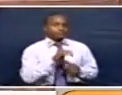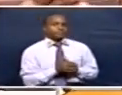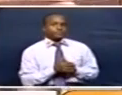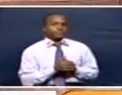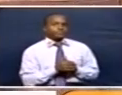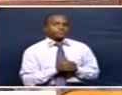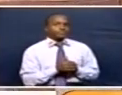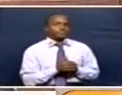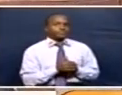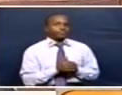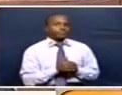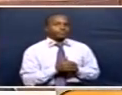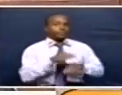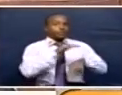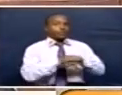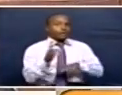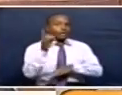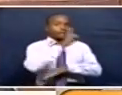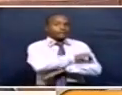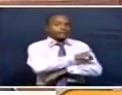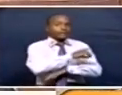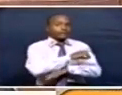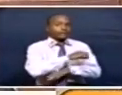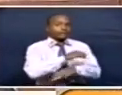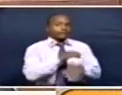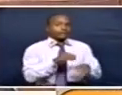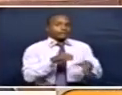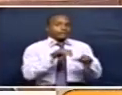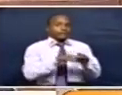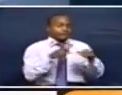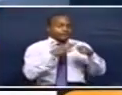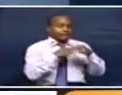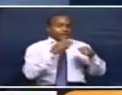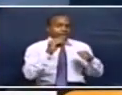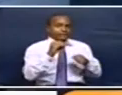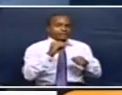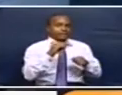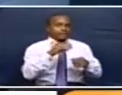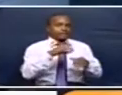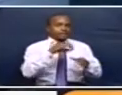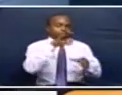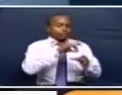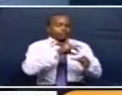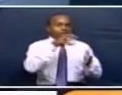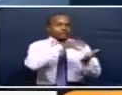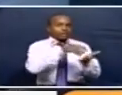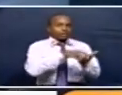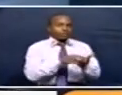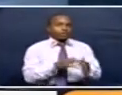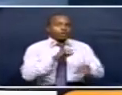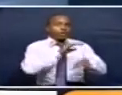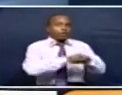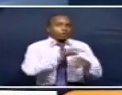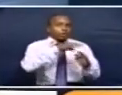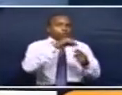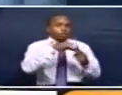on a day, in 80 polling stations, on a nomination